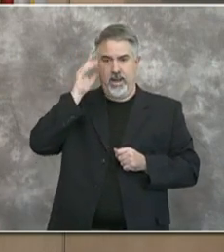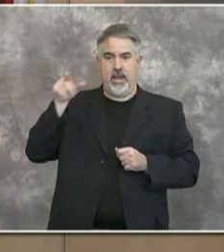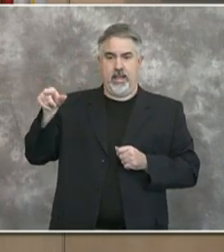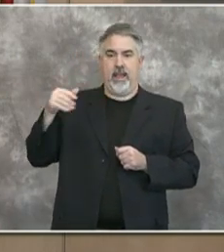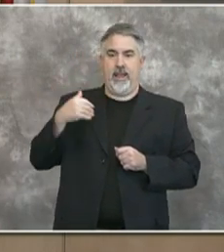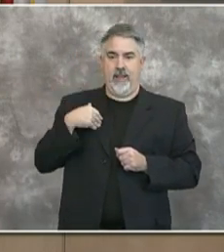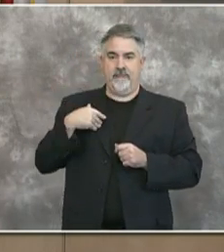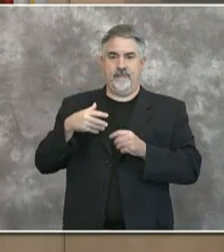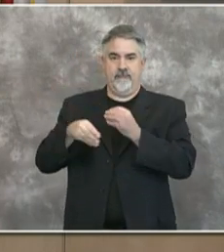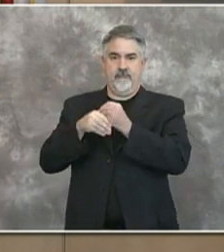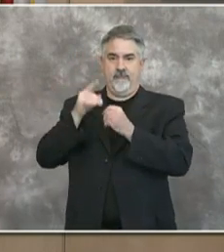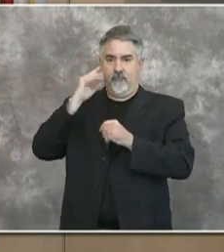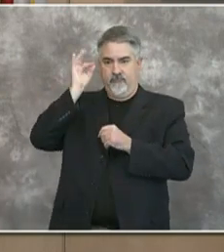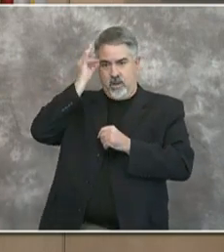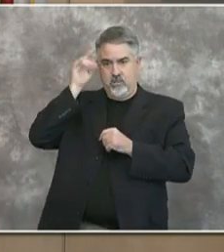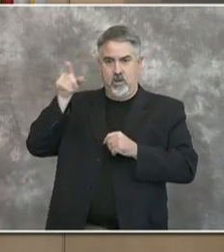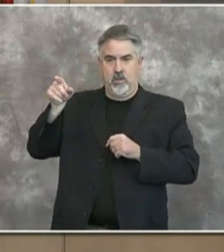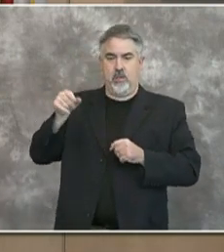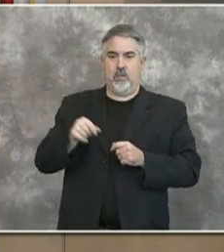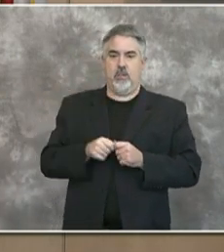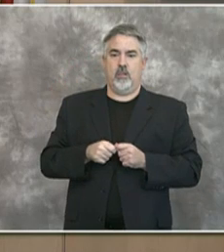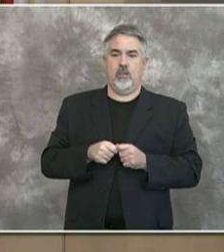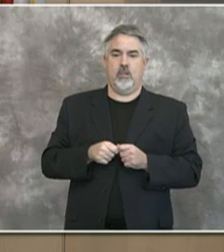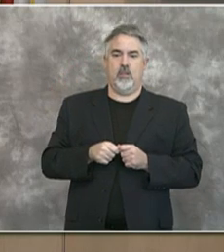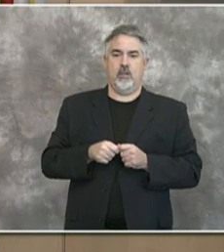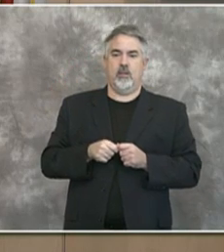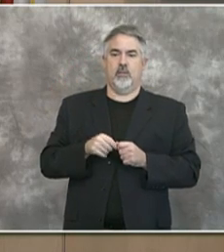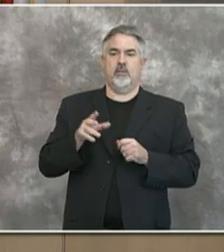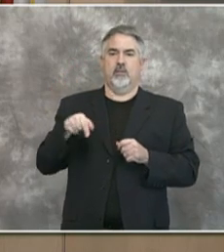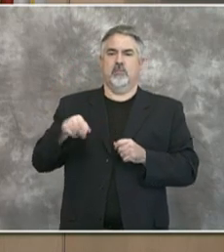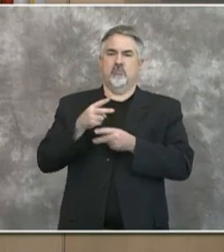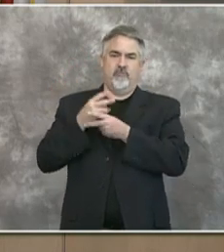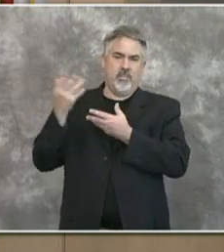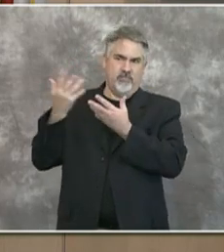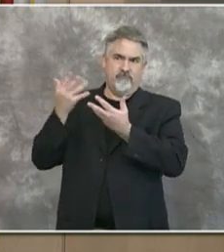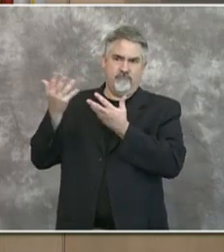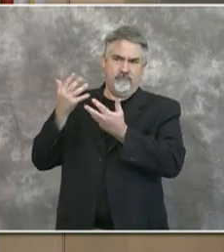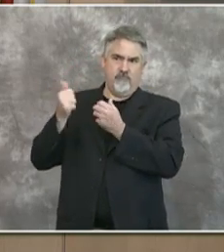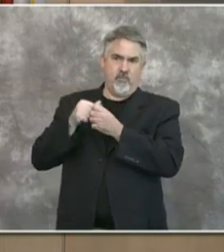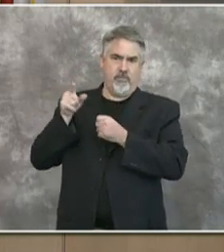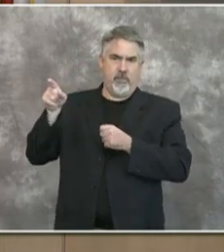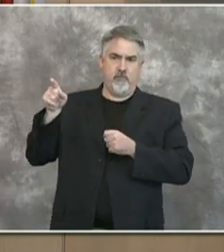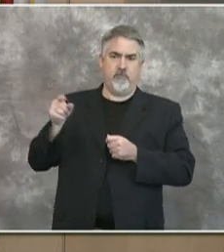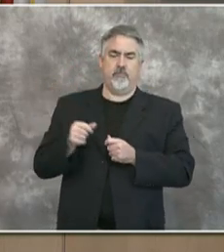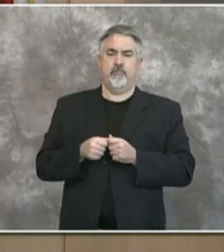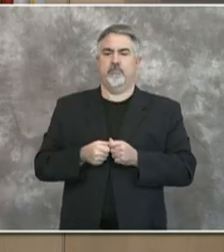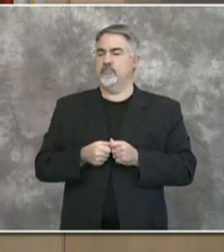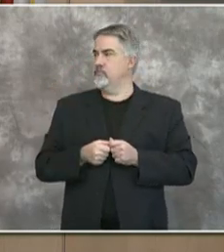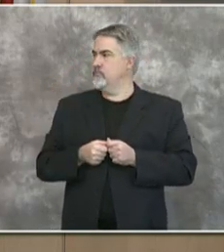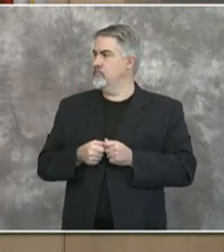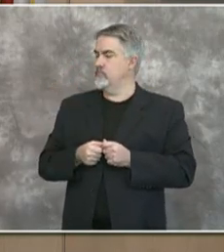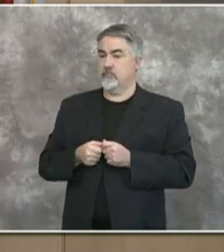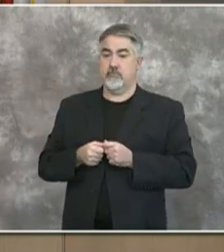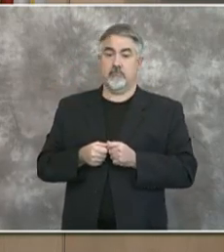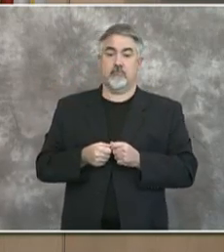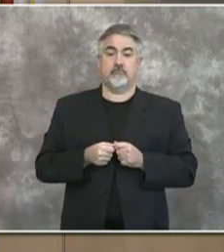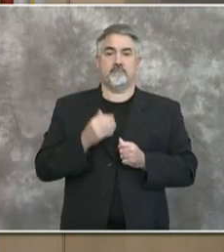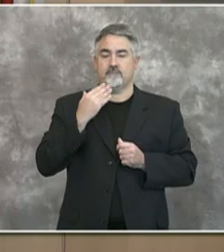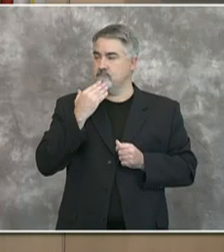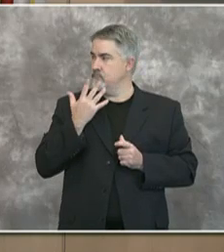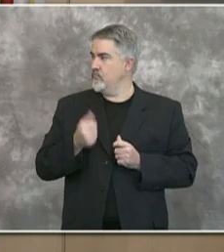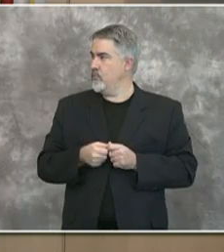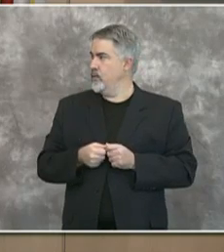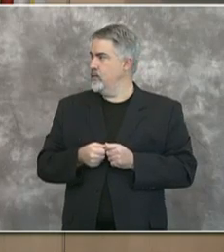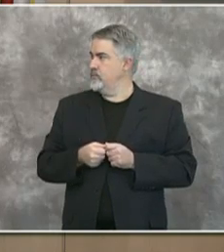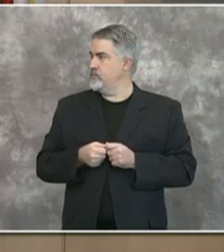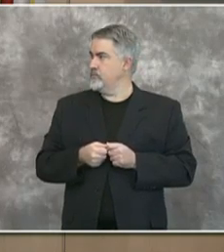arises. And again, Supervisor Gaspar has been doing a lot of work up there in North County along with Supervisor Desmond. I